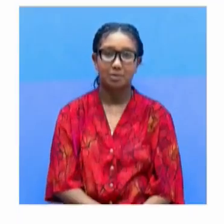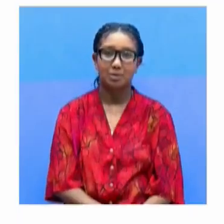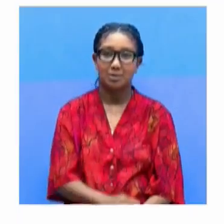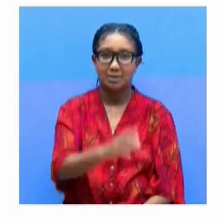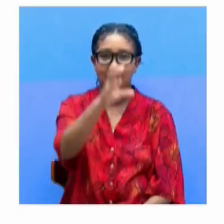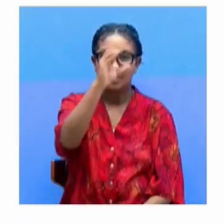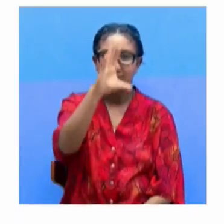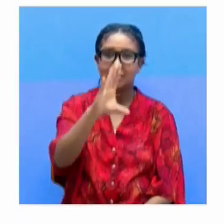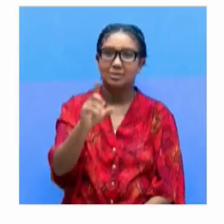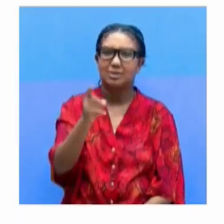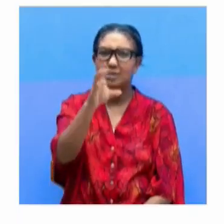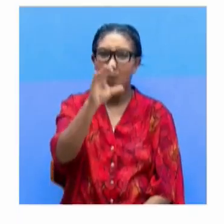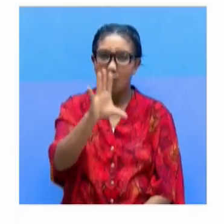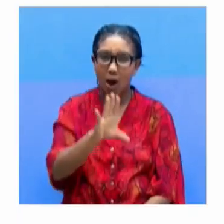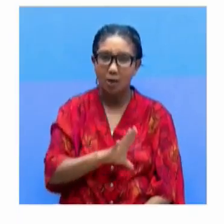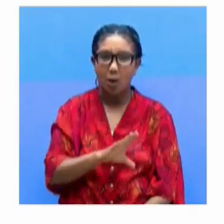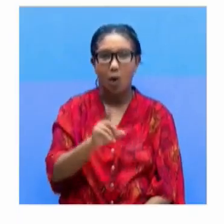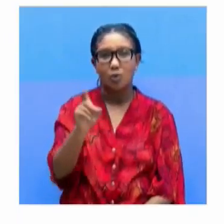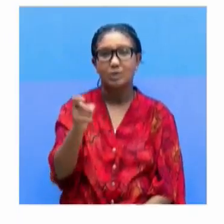Someone or